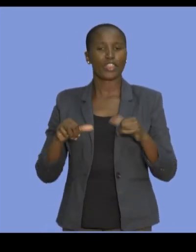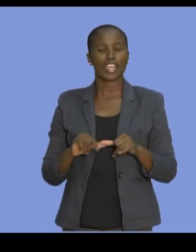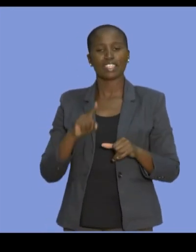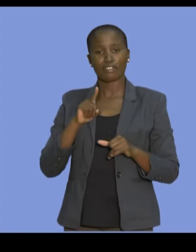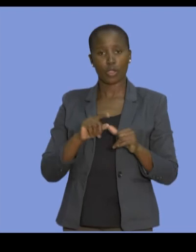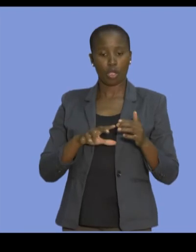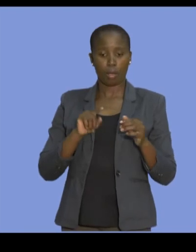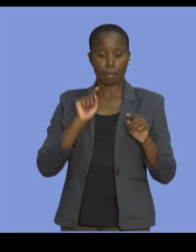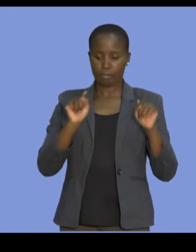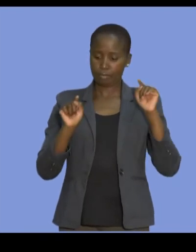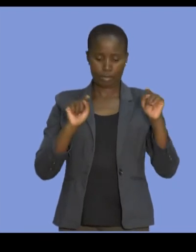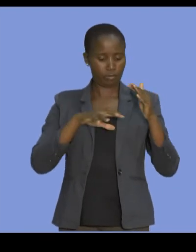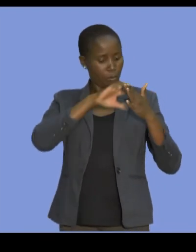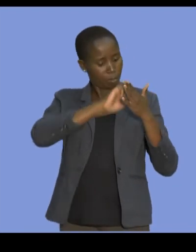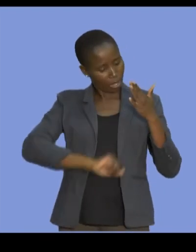2,